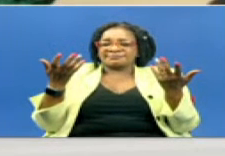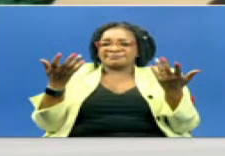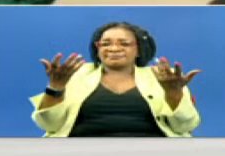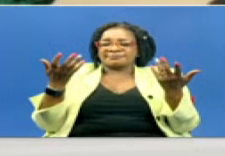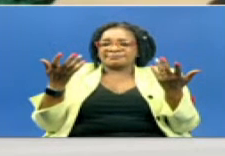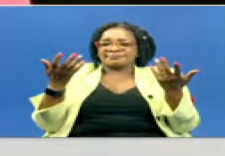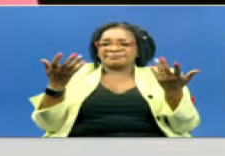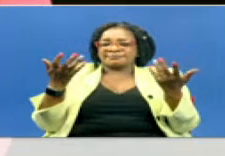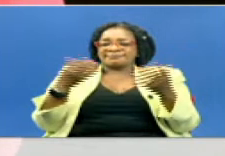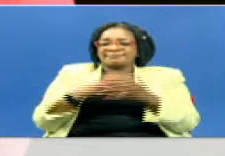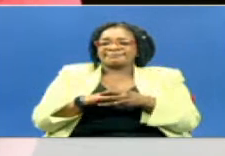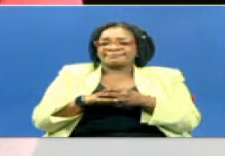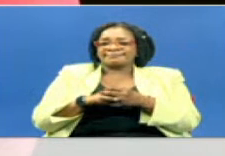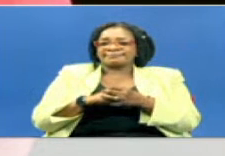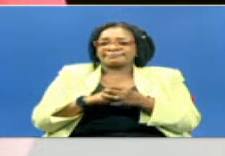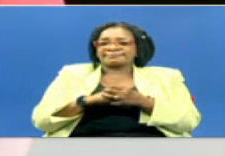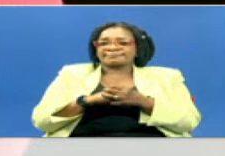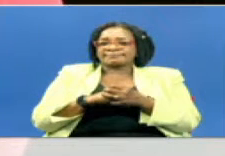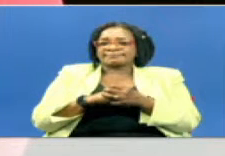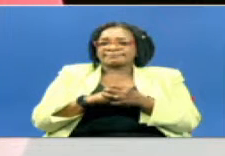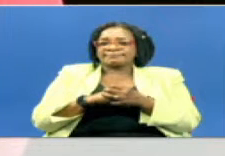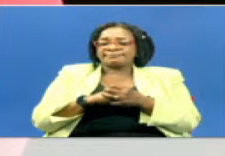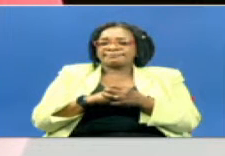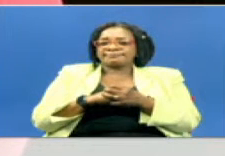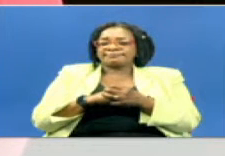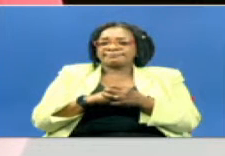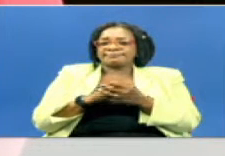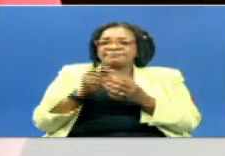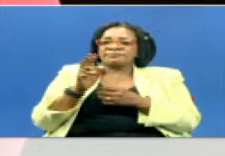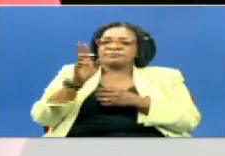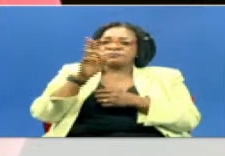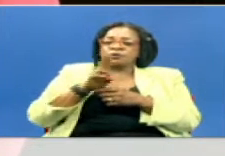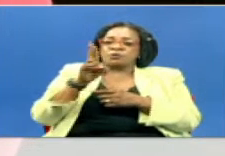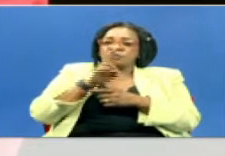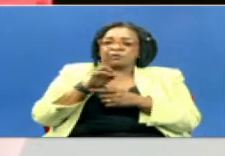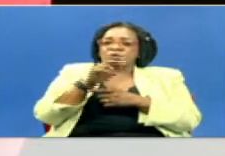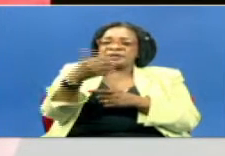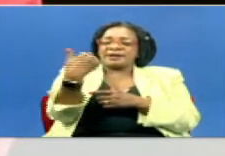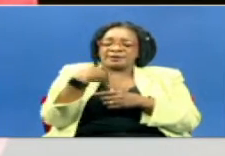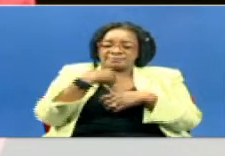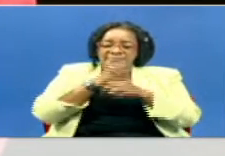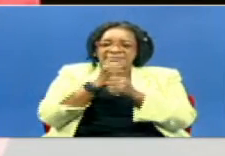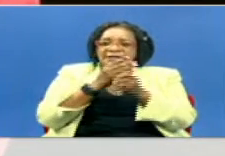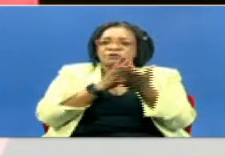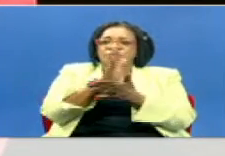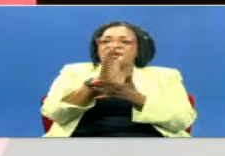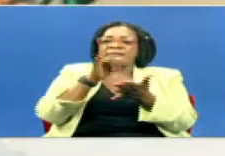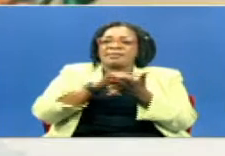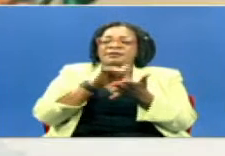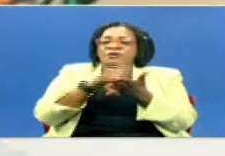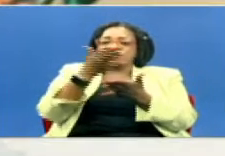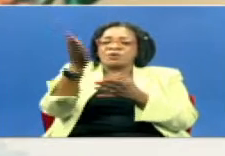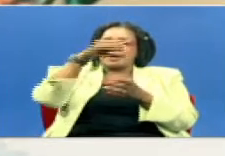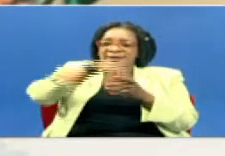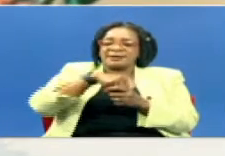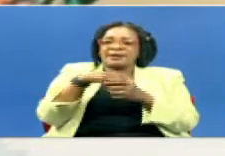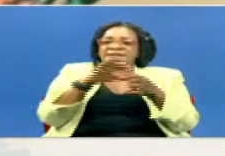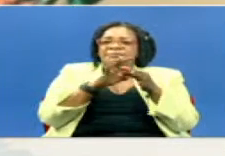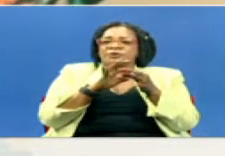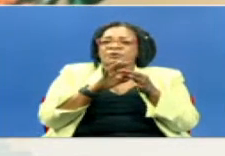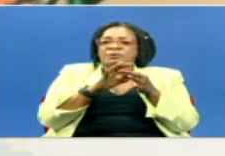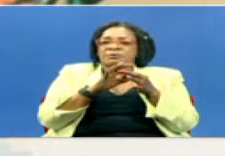Yeah. All right. Did the former president Uhuru Kenyatta have a hand in making sure that you are in Azimio?